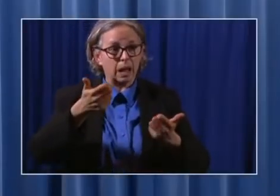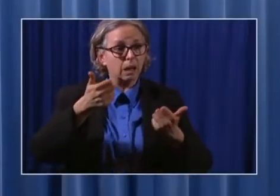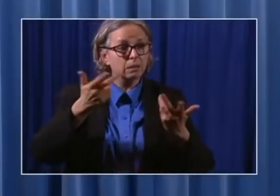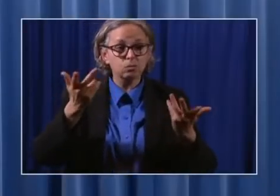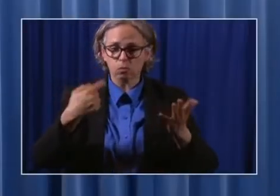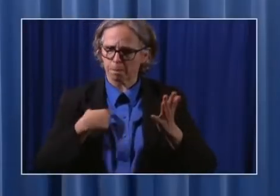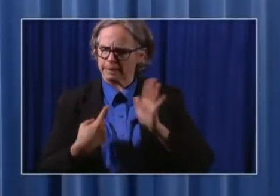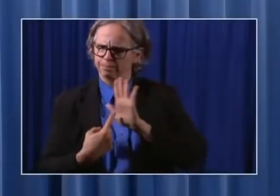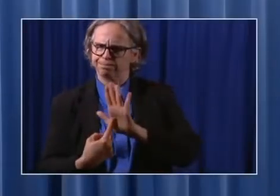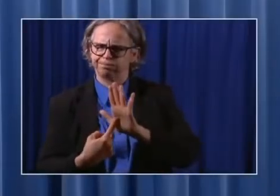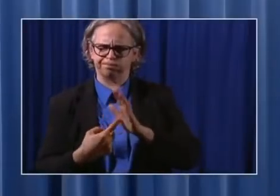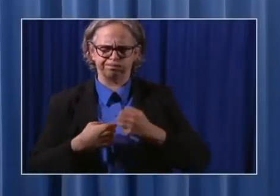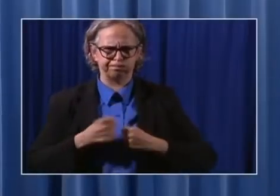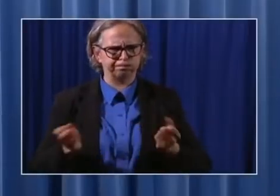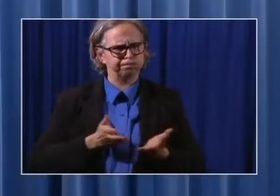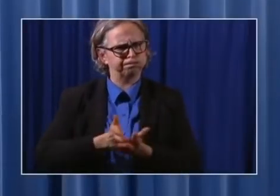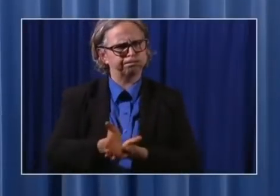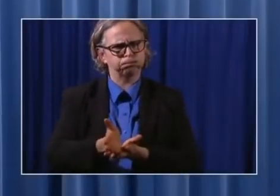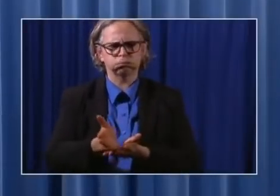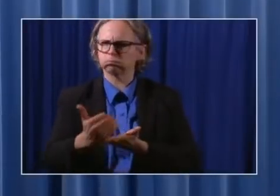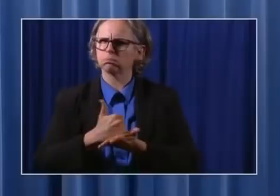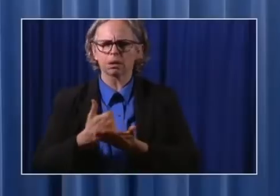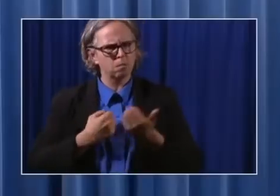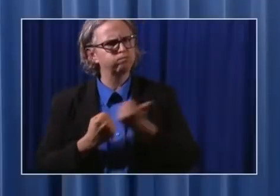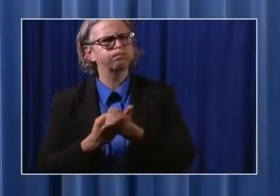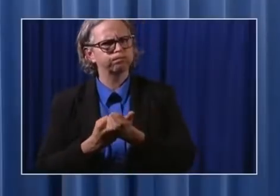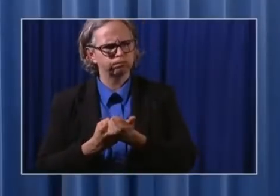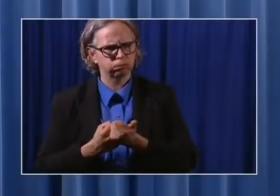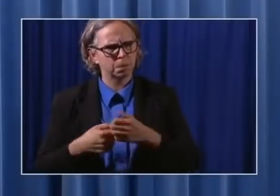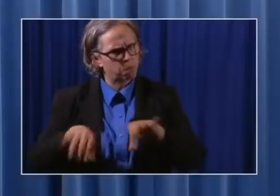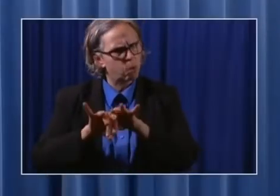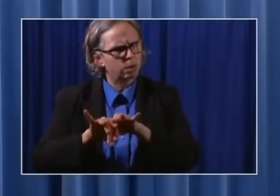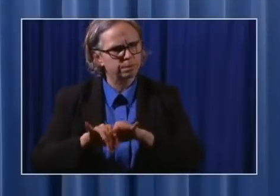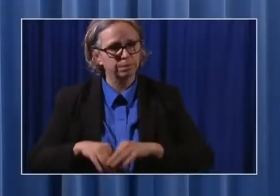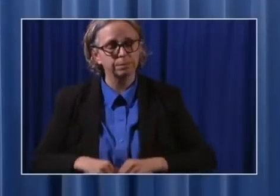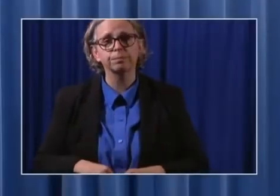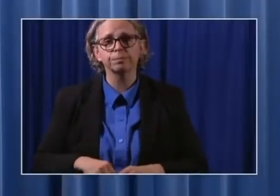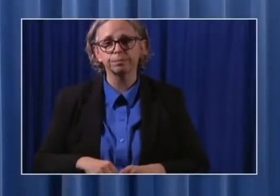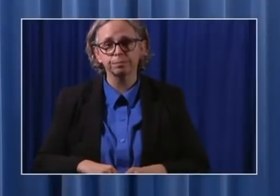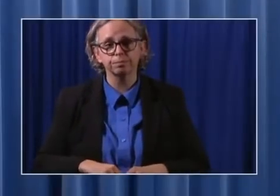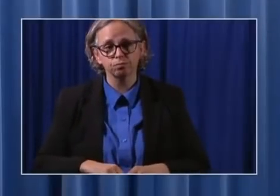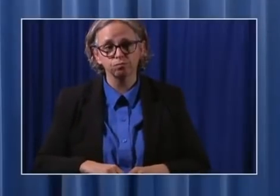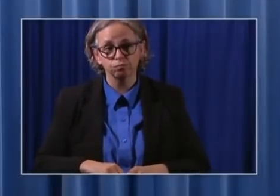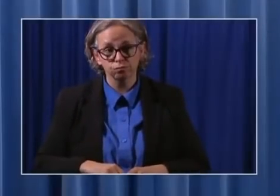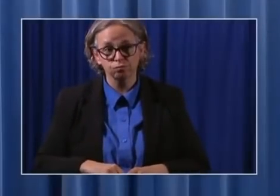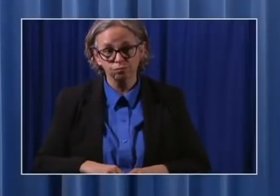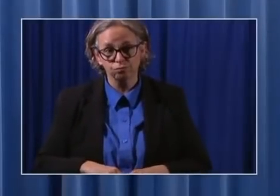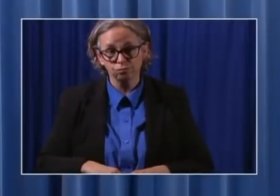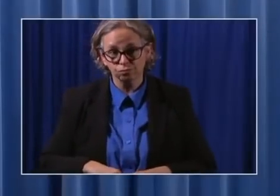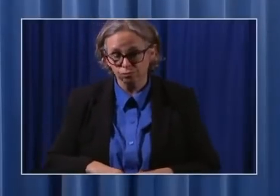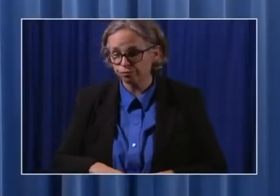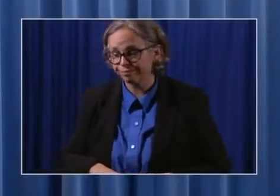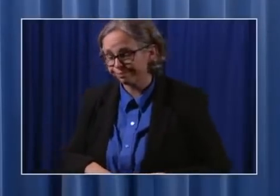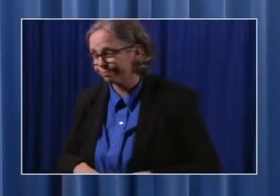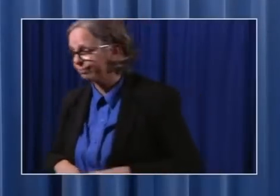can have that's consistent with what we can constitutionally do. Thank you,